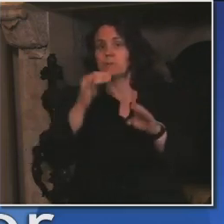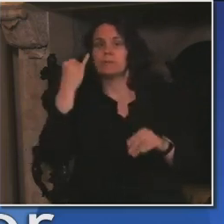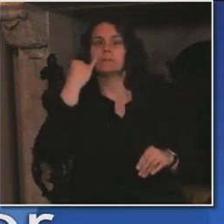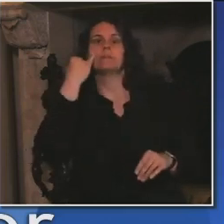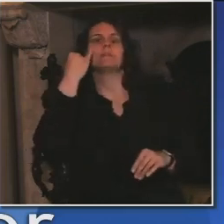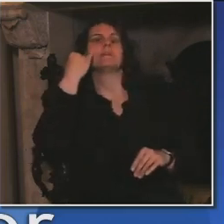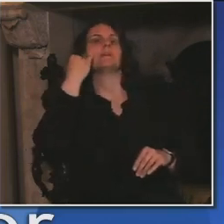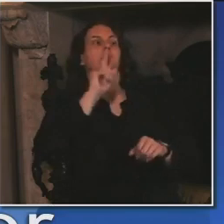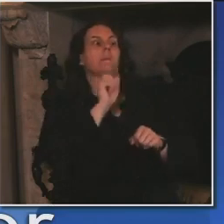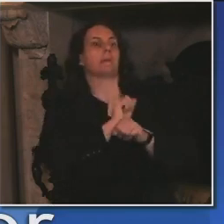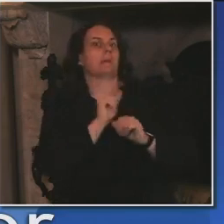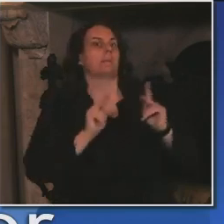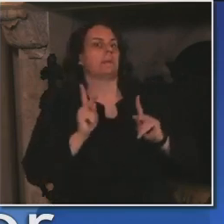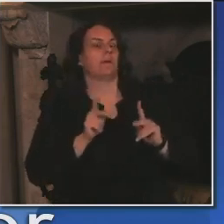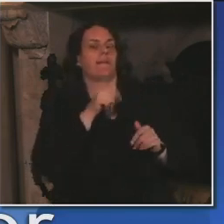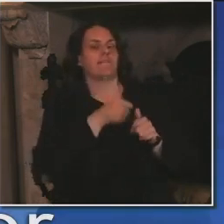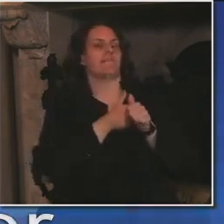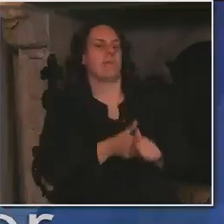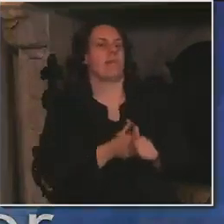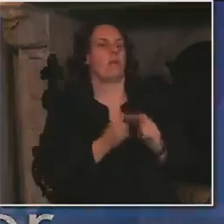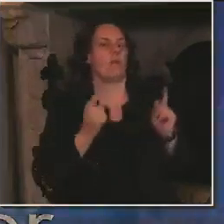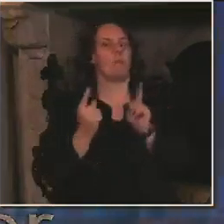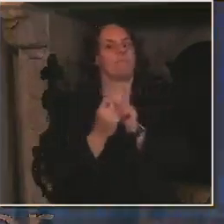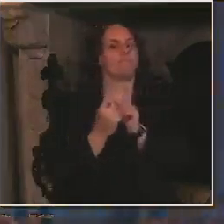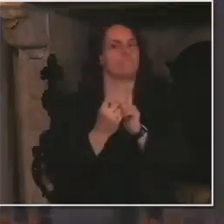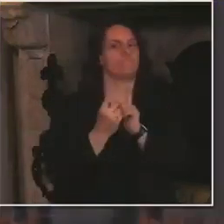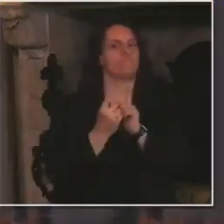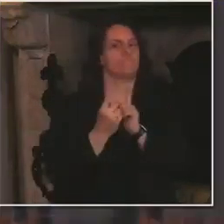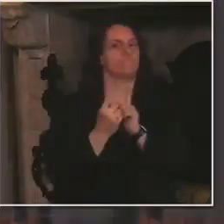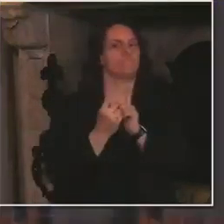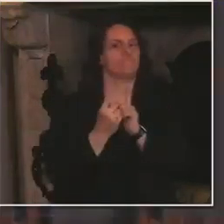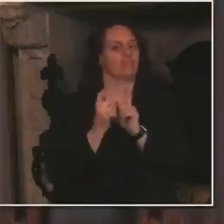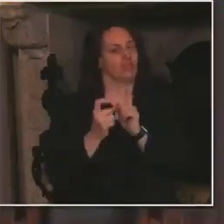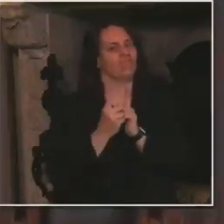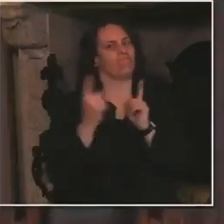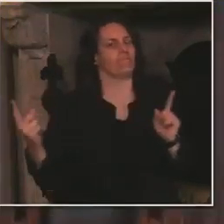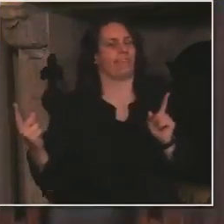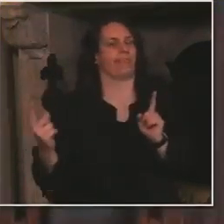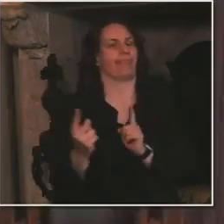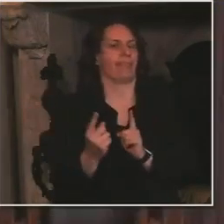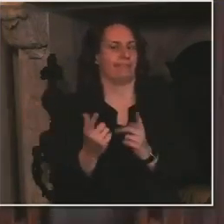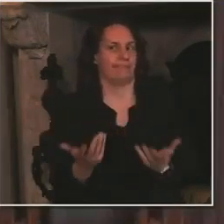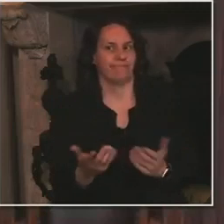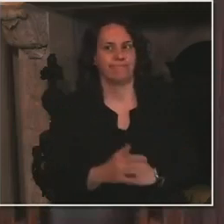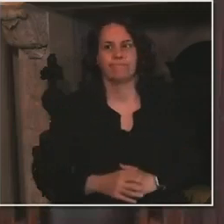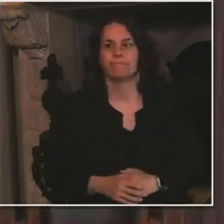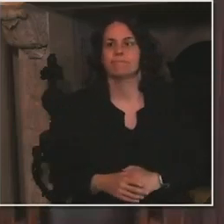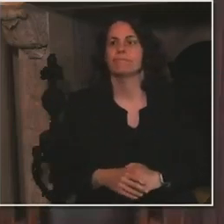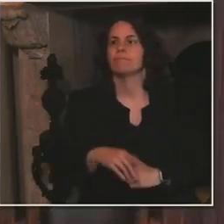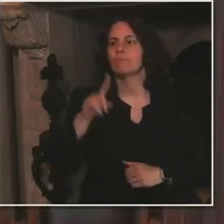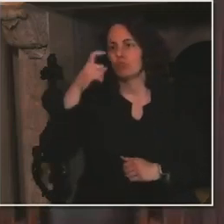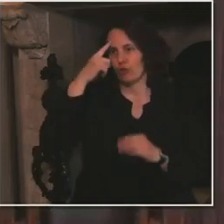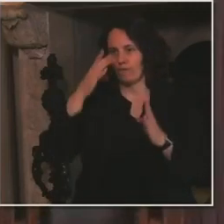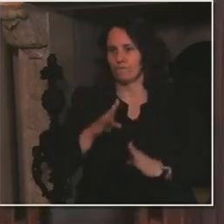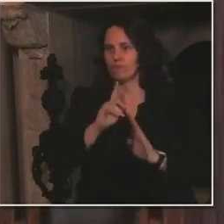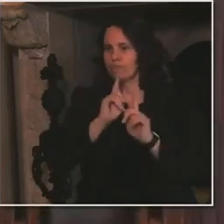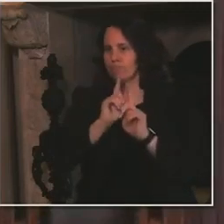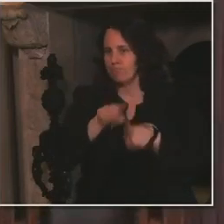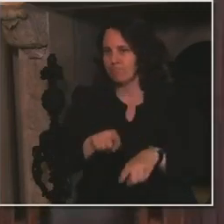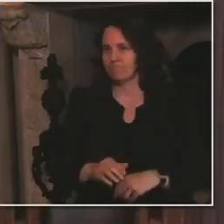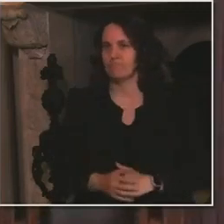in bigger numbers? Well, we certainly look at that data all the time. So Never say never, but I believe